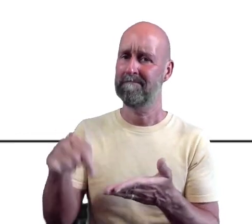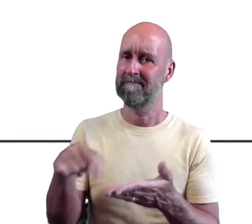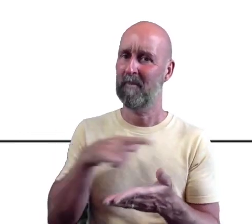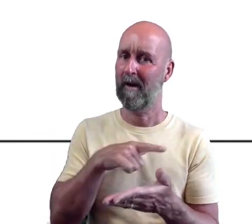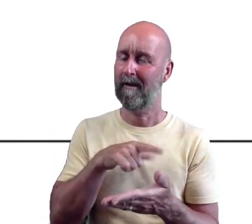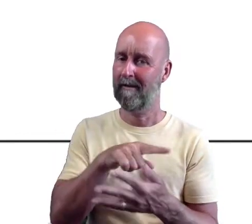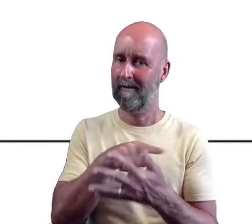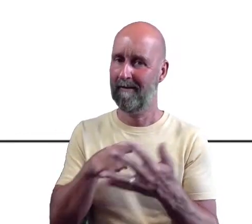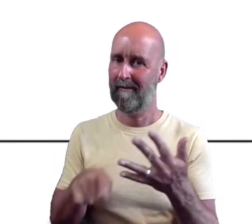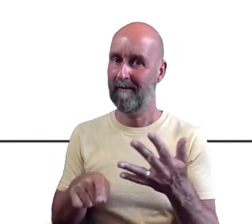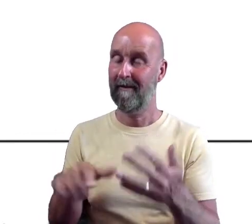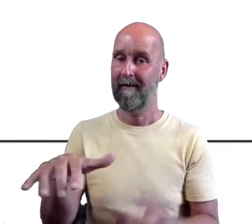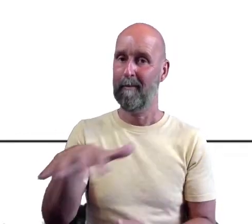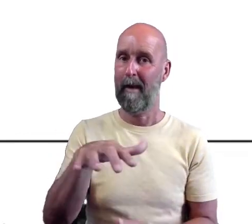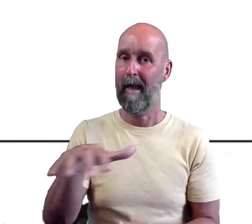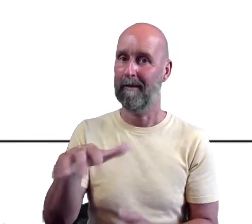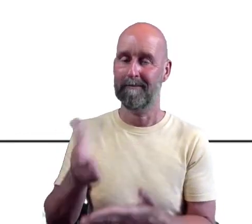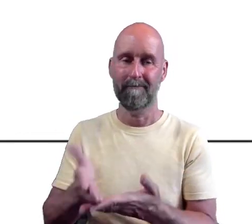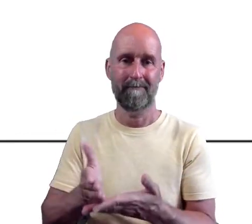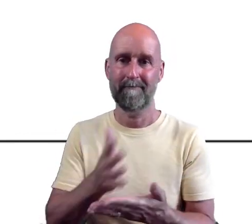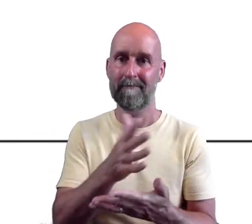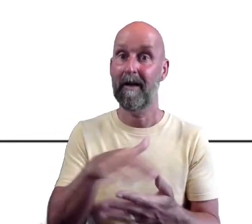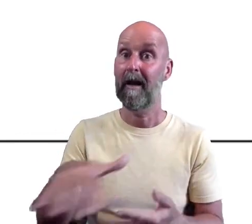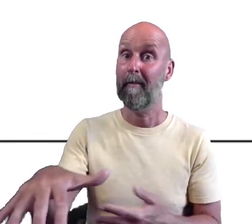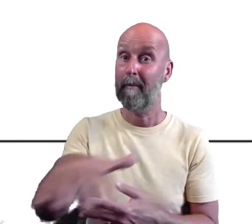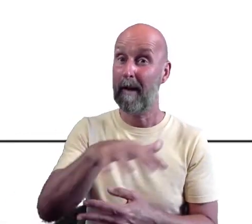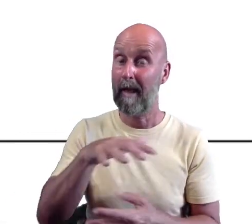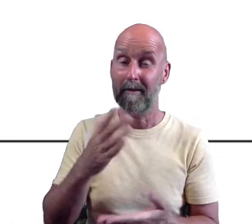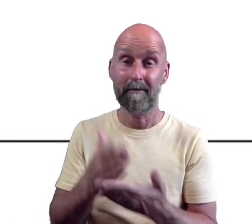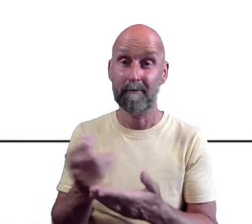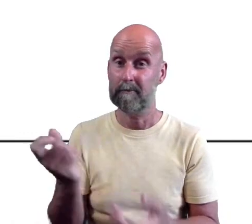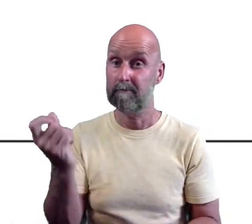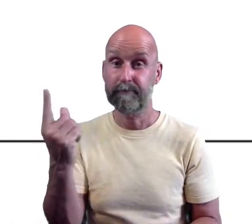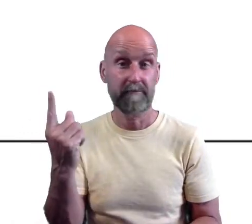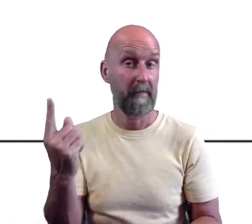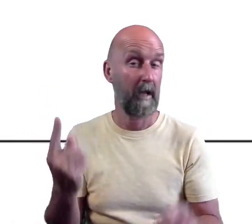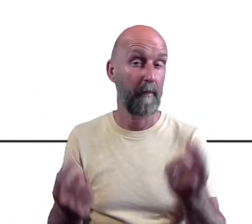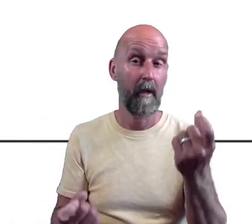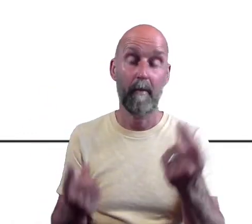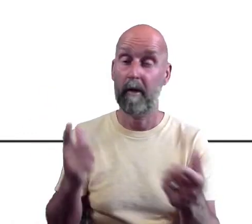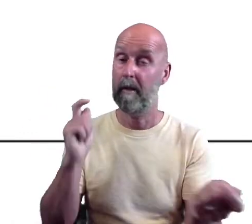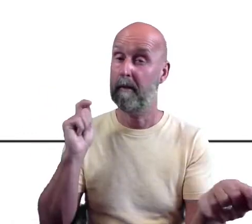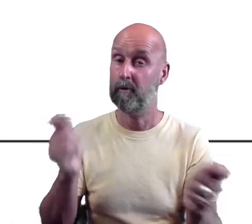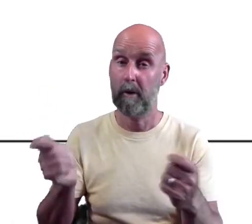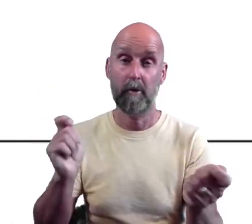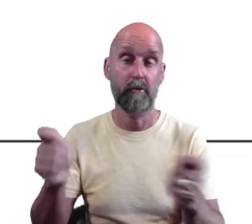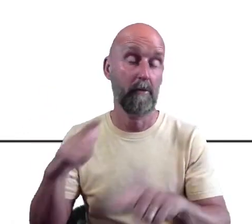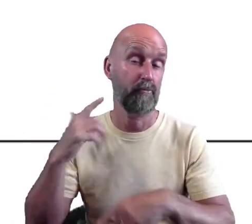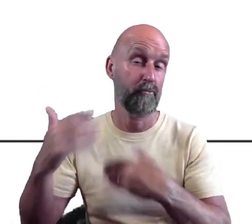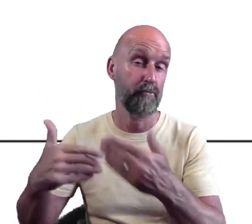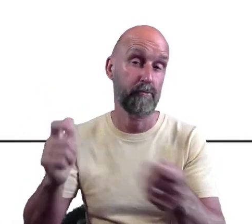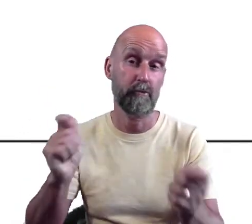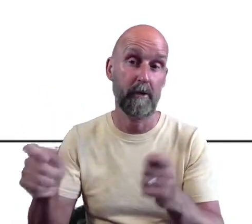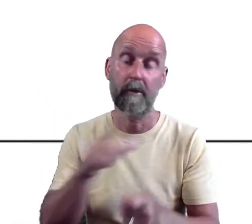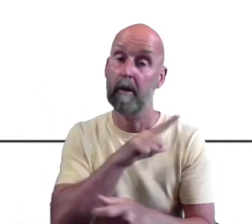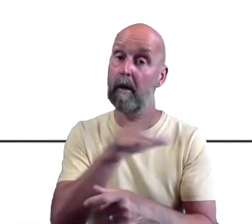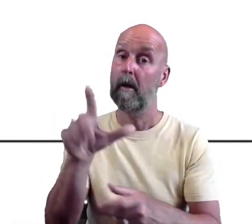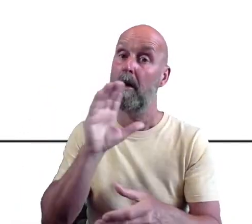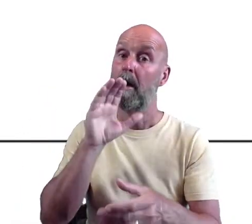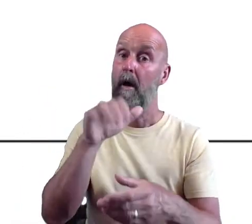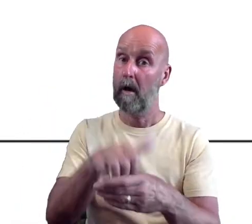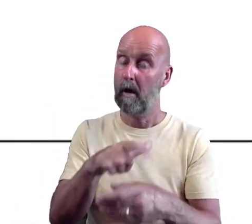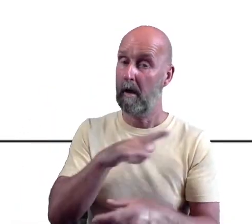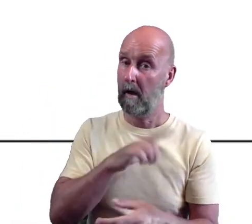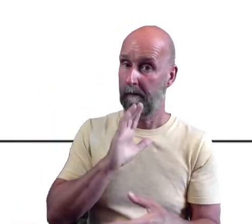than places? Places are filled with spontaneity. They're continually changing. And by creating a sense of agency within this, it